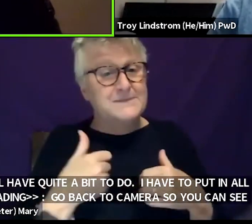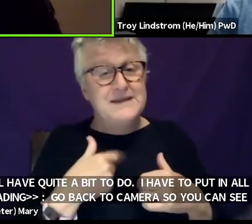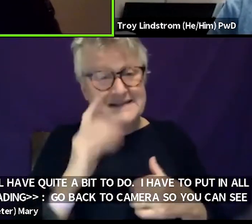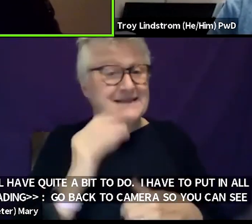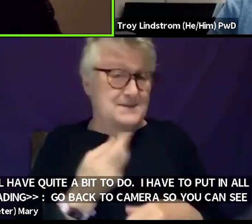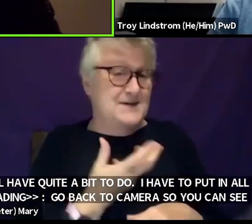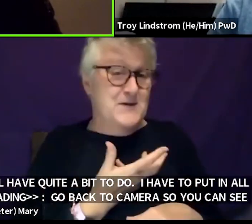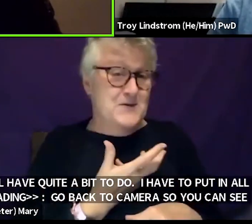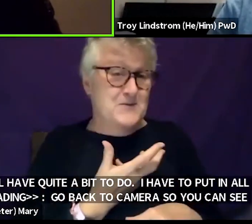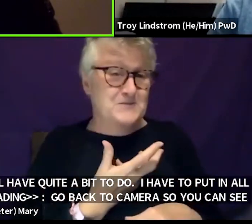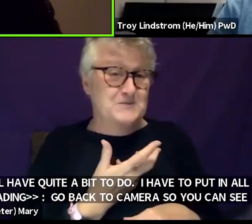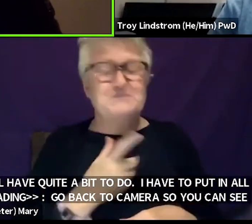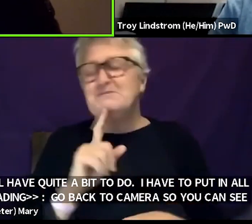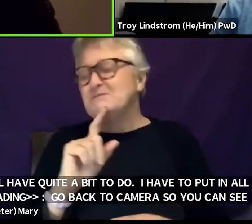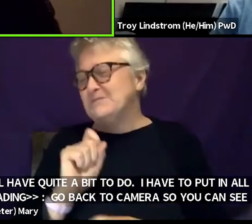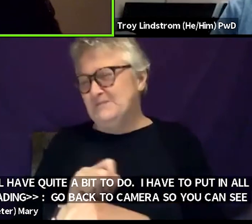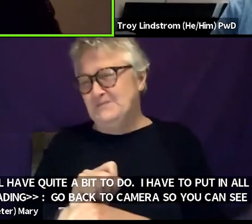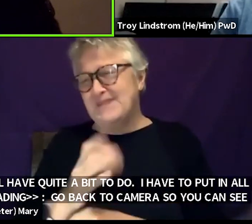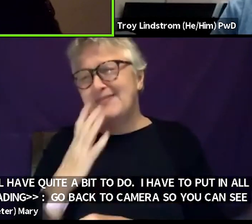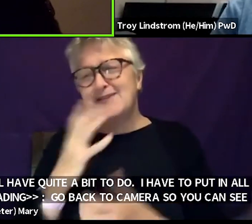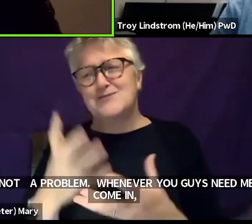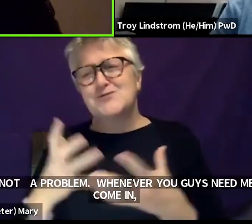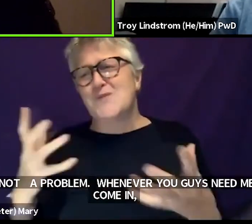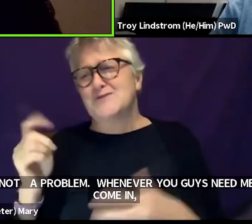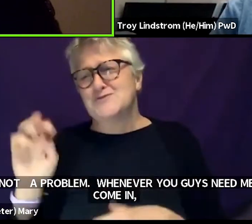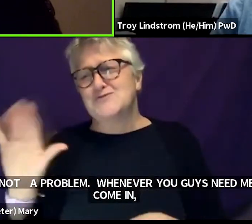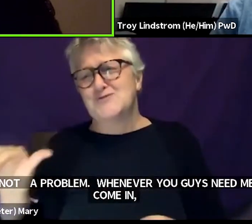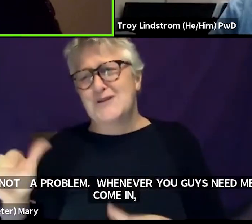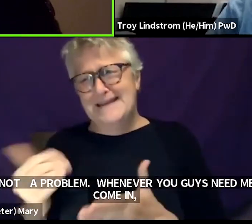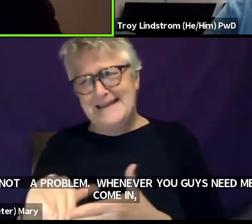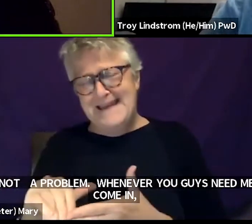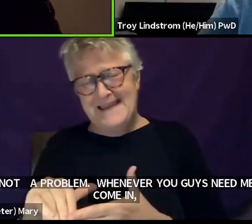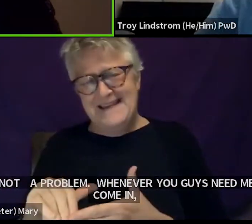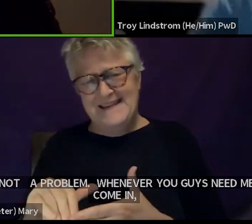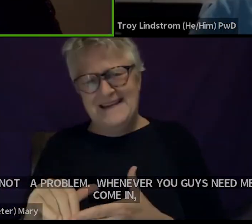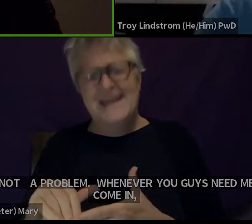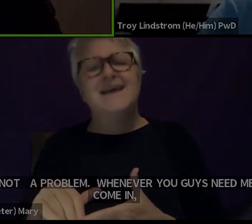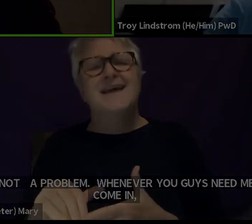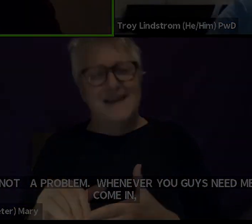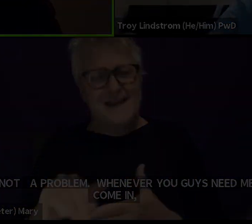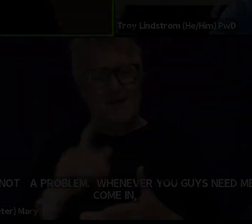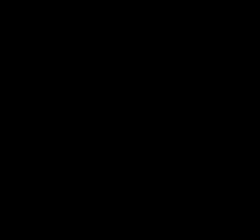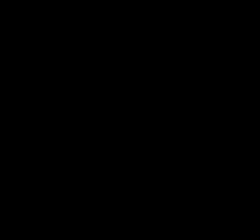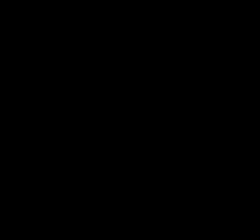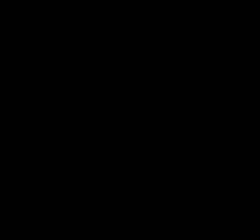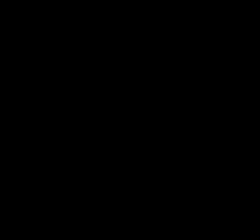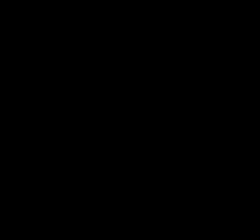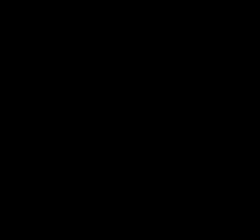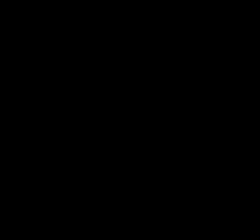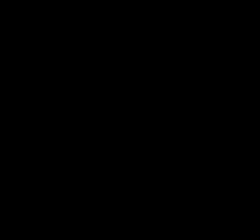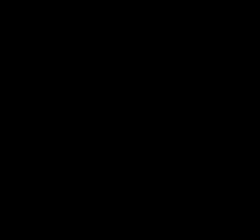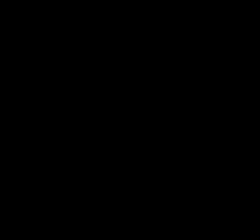you. Absolutely. Well, thanks so much, Troy, again. And we'll be passing off to Garth here if he's ready.